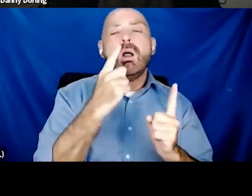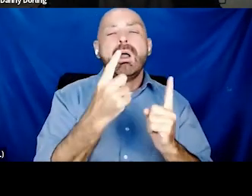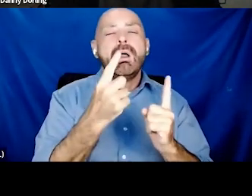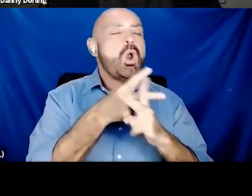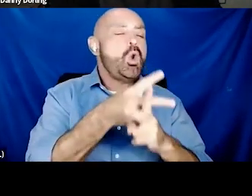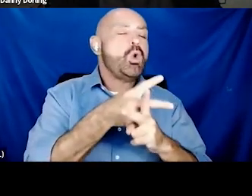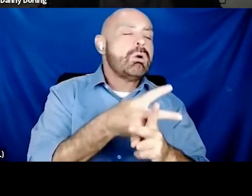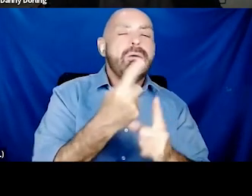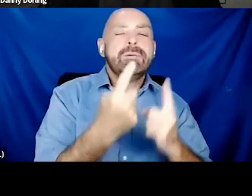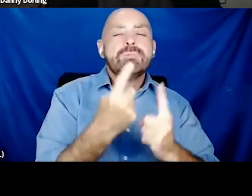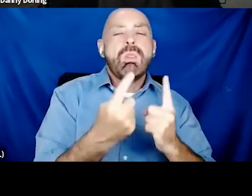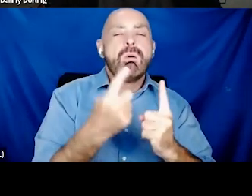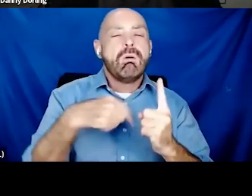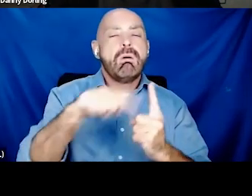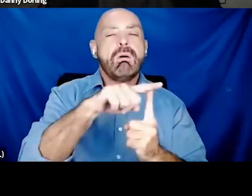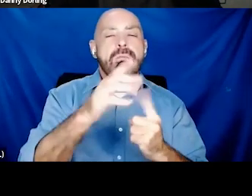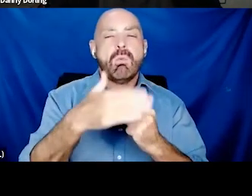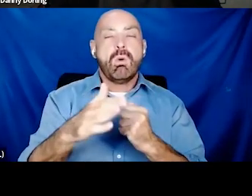move forward.